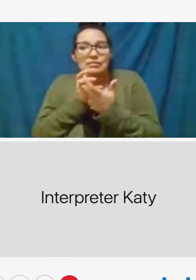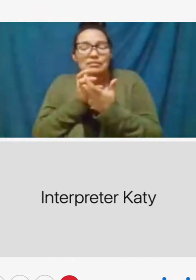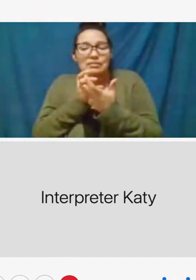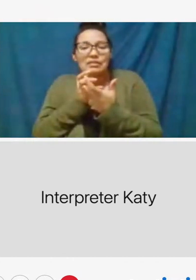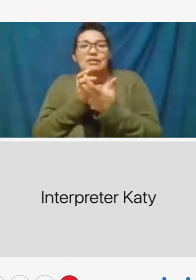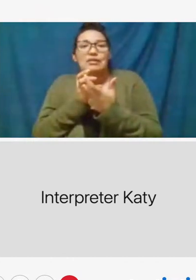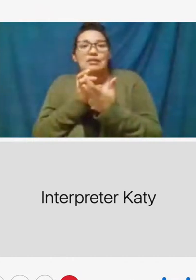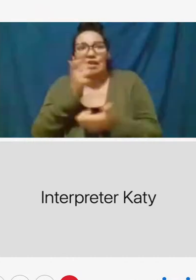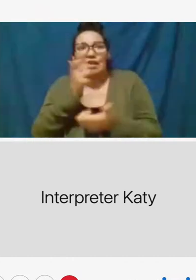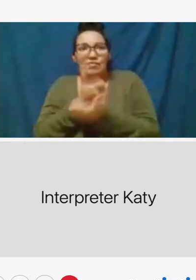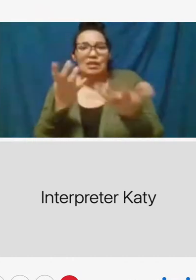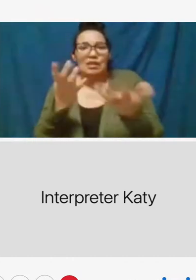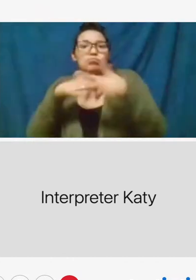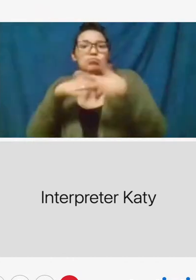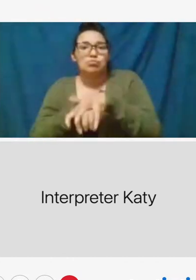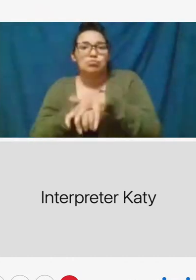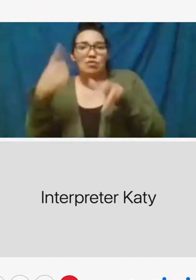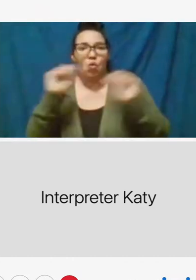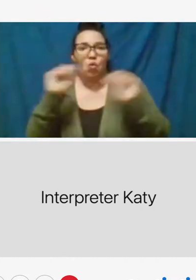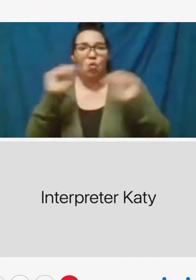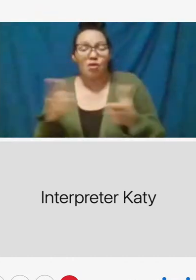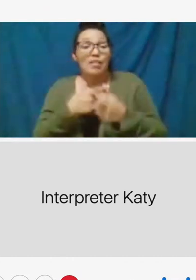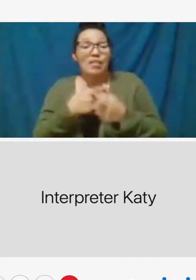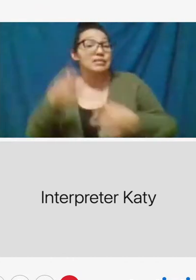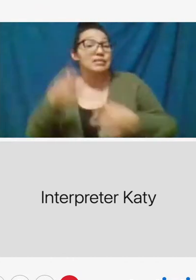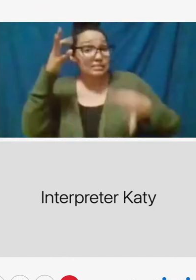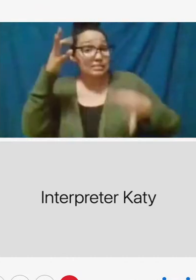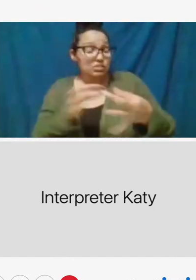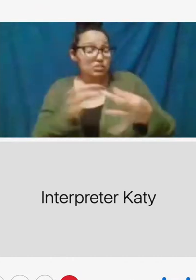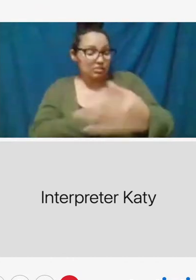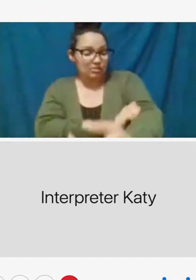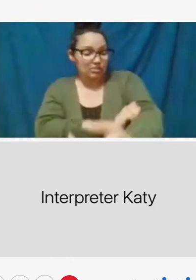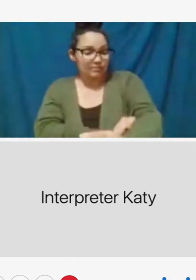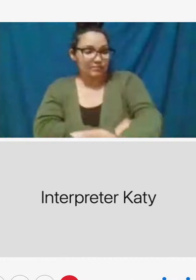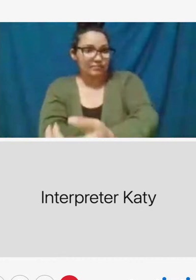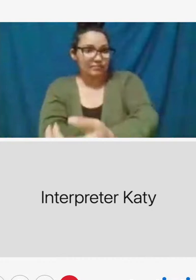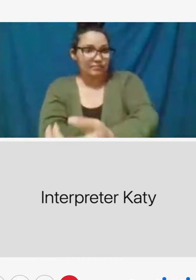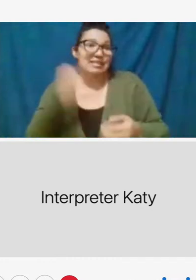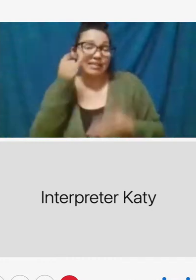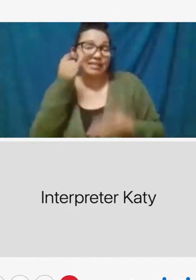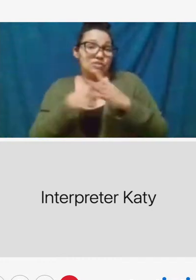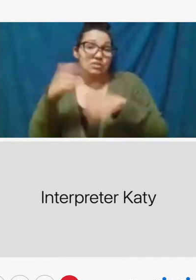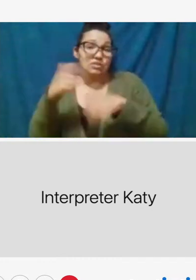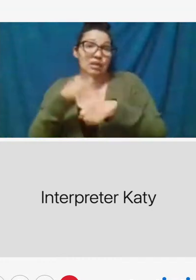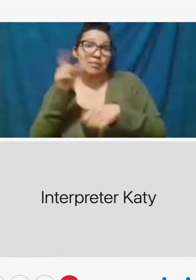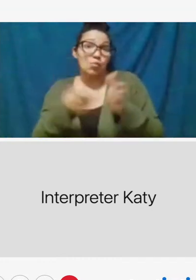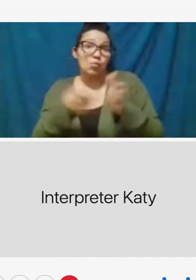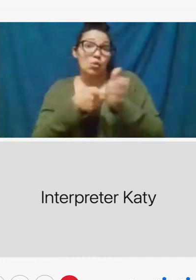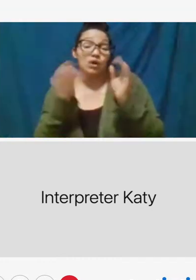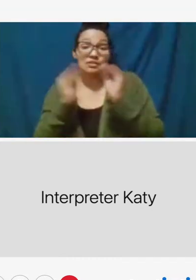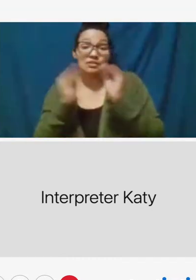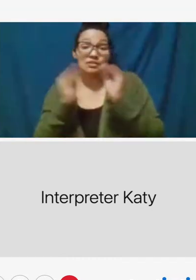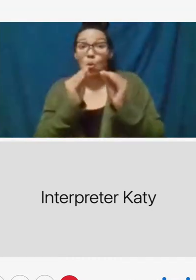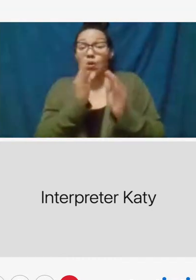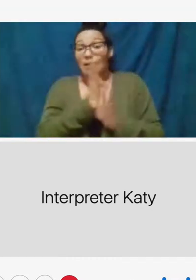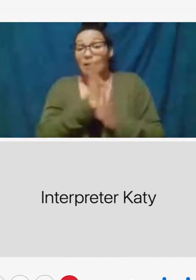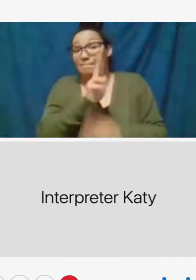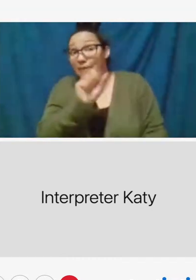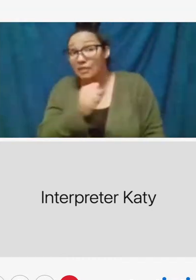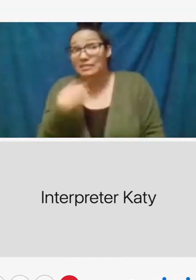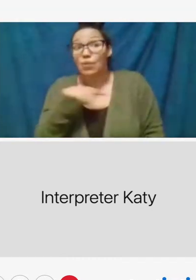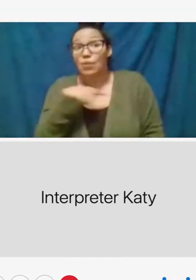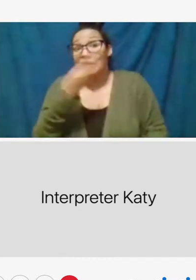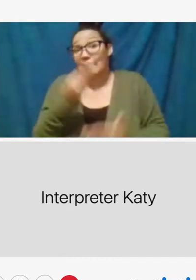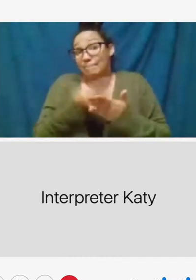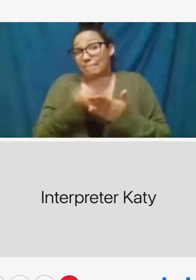there'll be some decisions like if if there's a start time that requires more buses do we purchase buses do we have if even if we